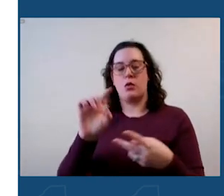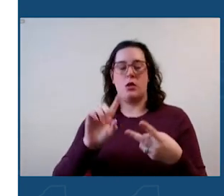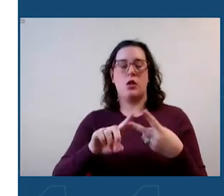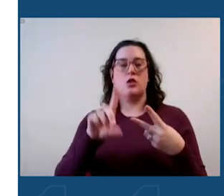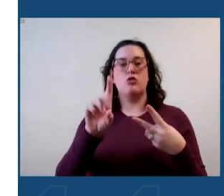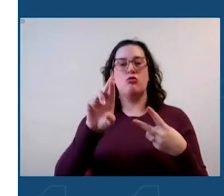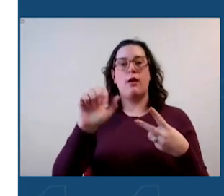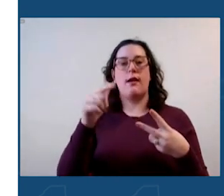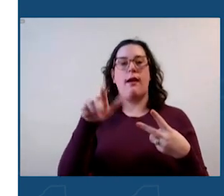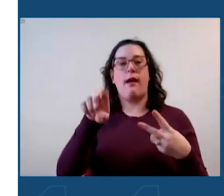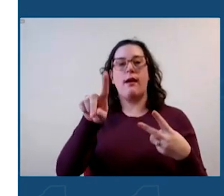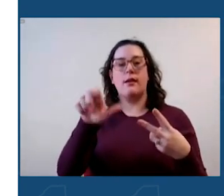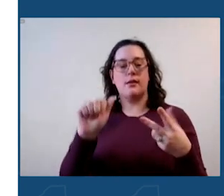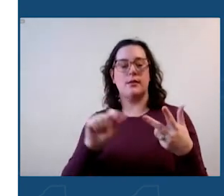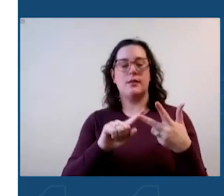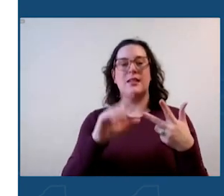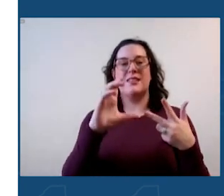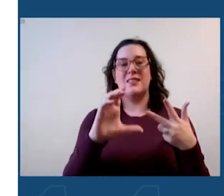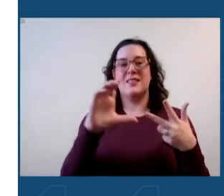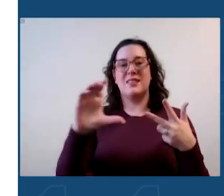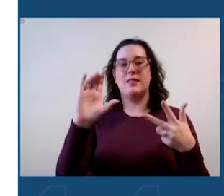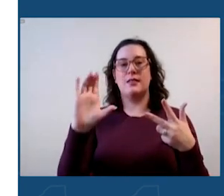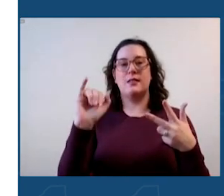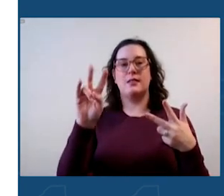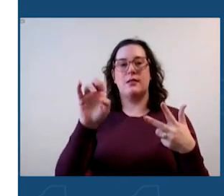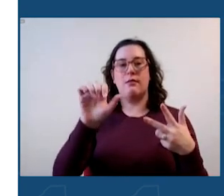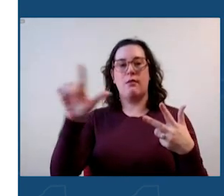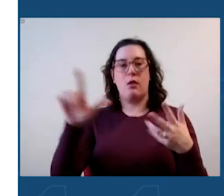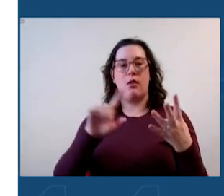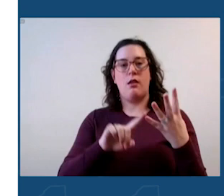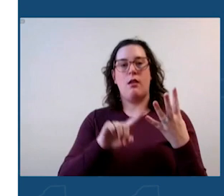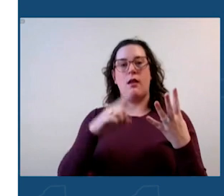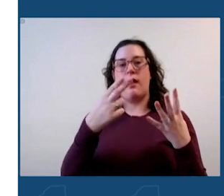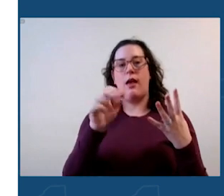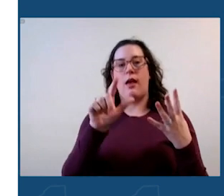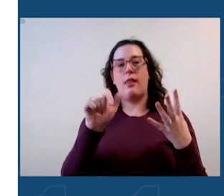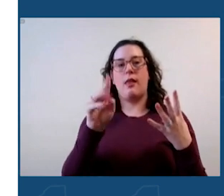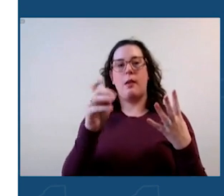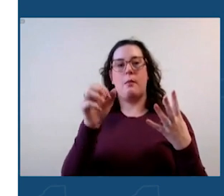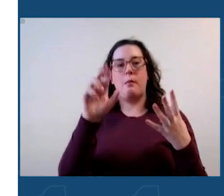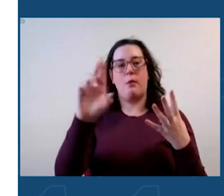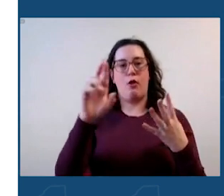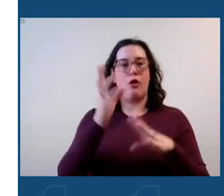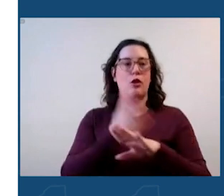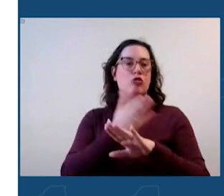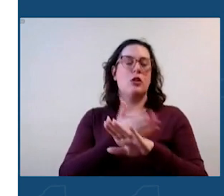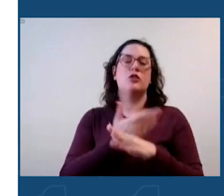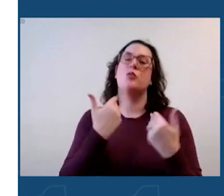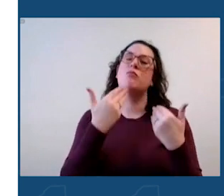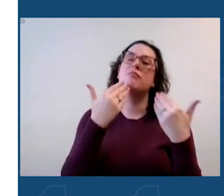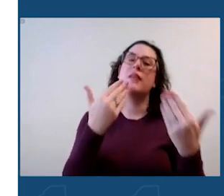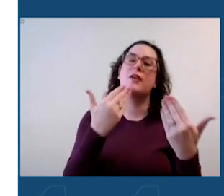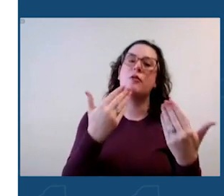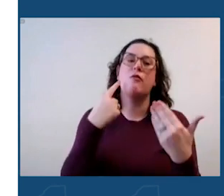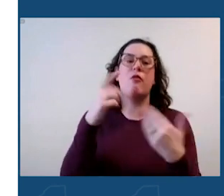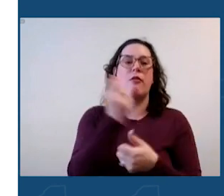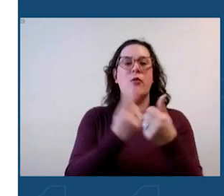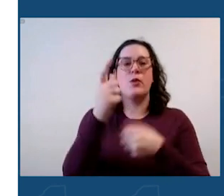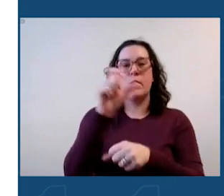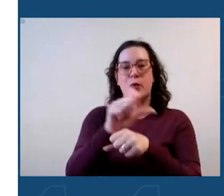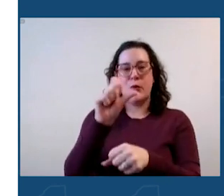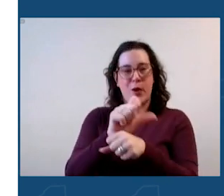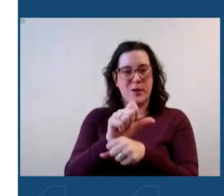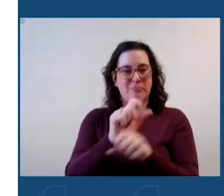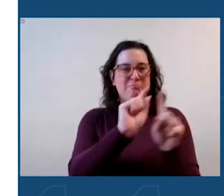Civil, and Long Island's own Halmar Construction, who did an especially amazing job. Thank you to the construction team, wherever you are.